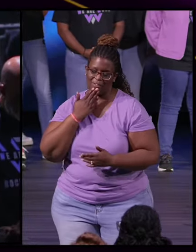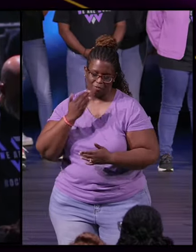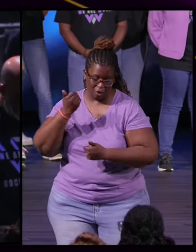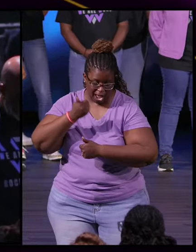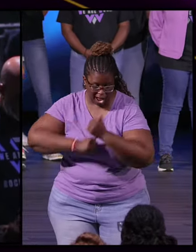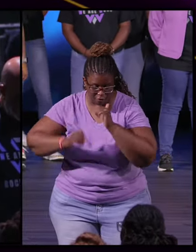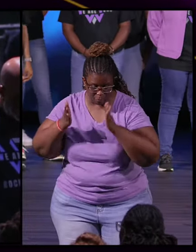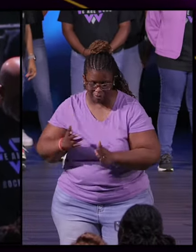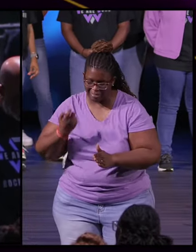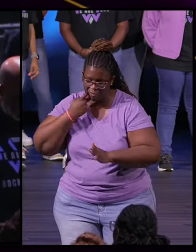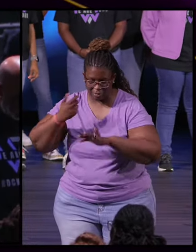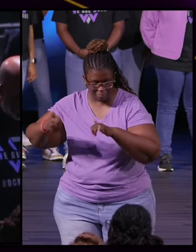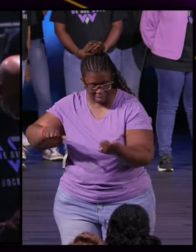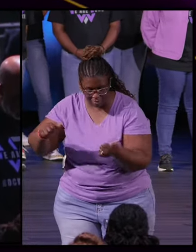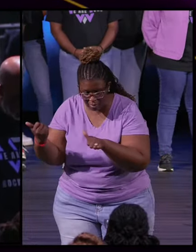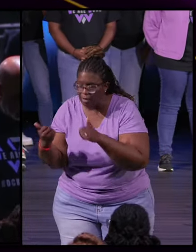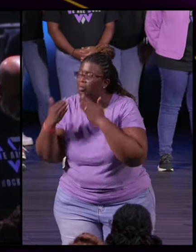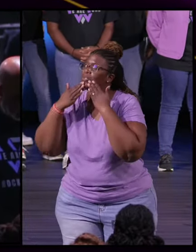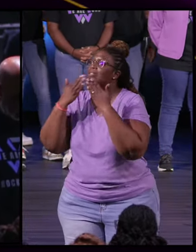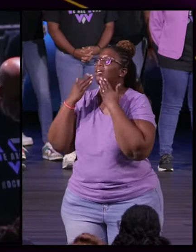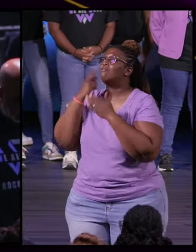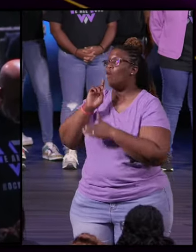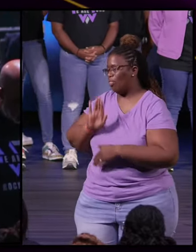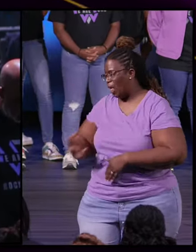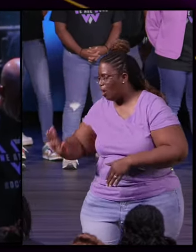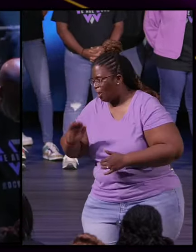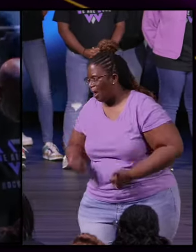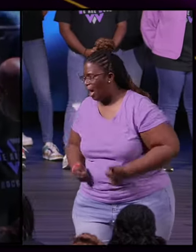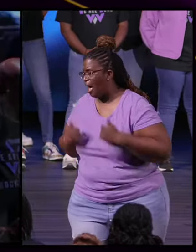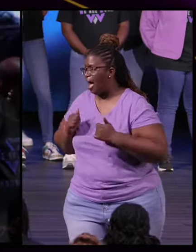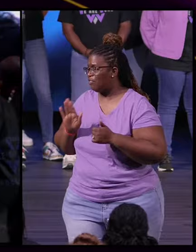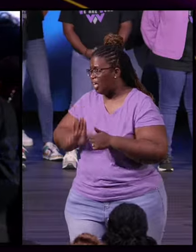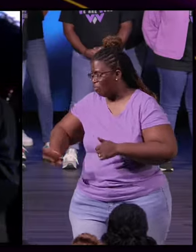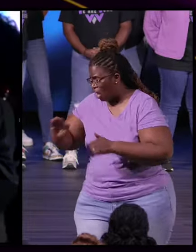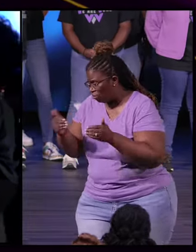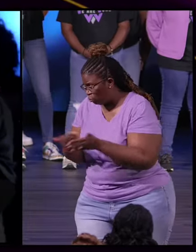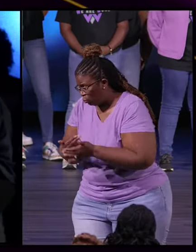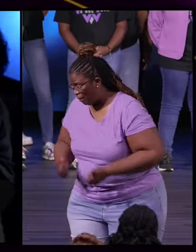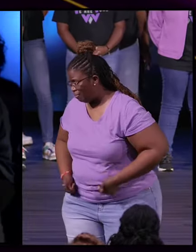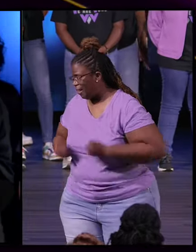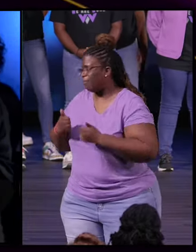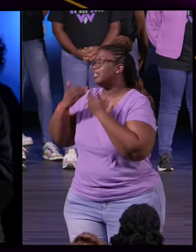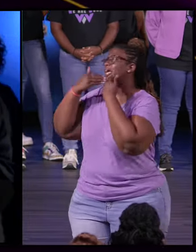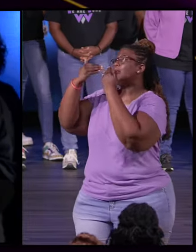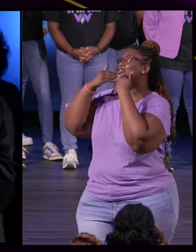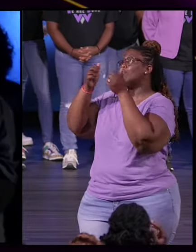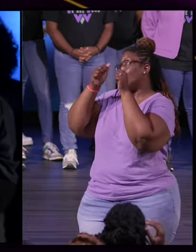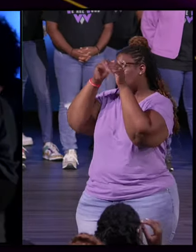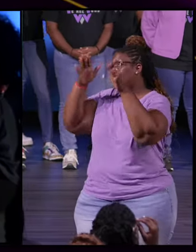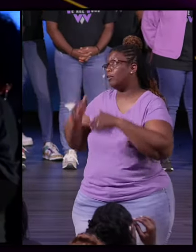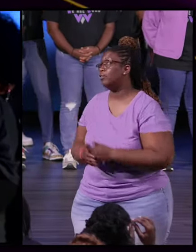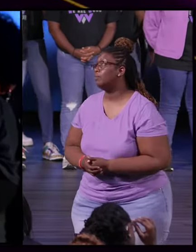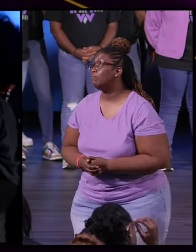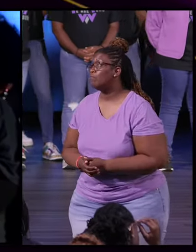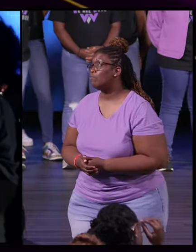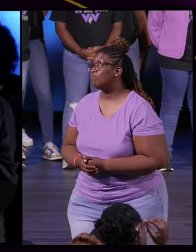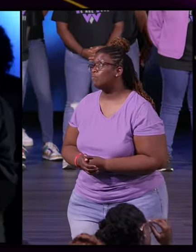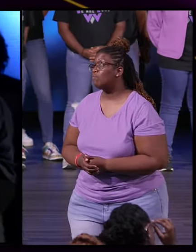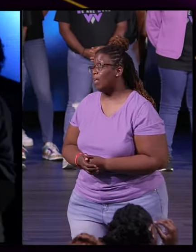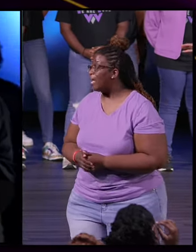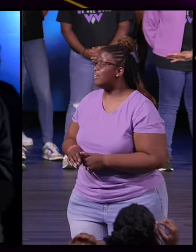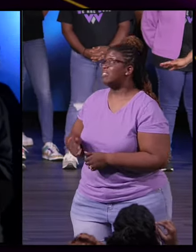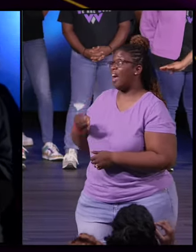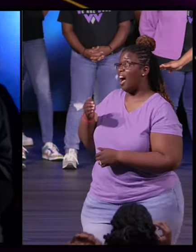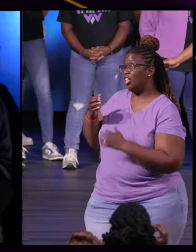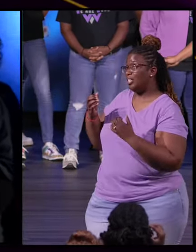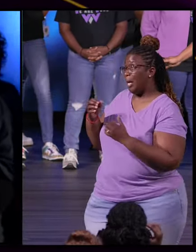candidate, Lord. We thank you for their lives. We thank you for their newness of life. Give them the strength to walk it out